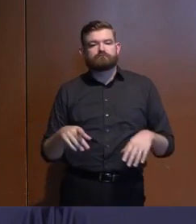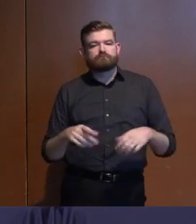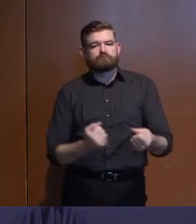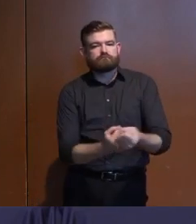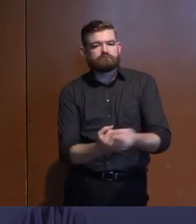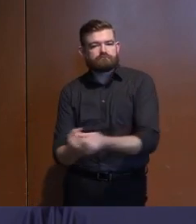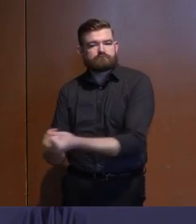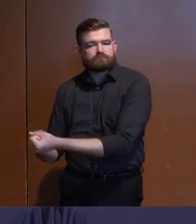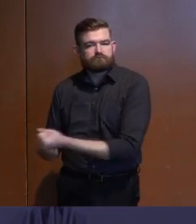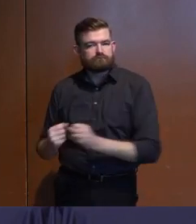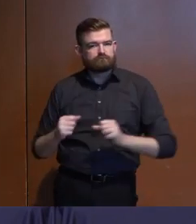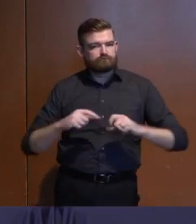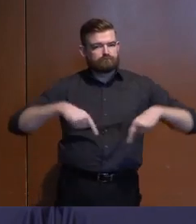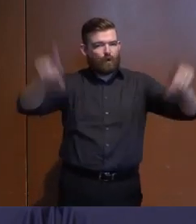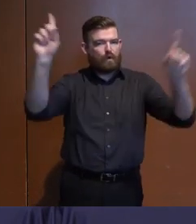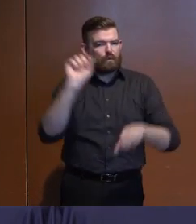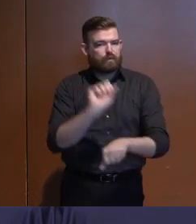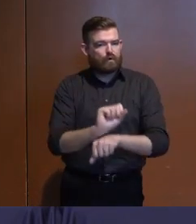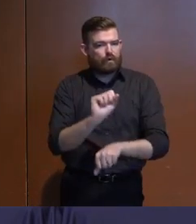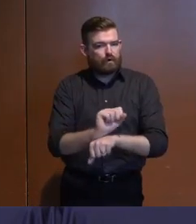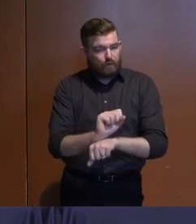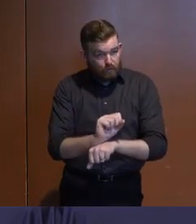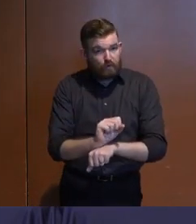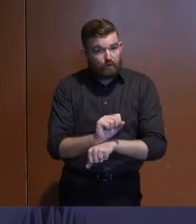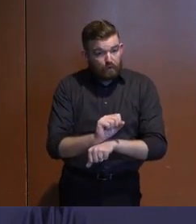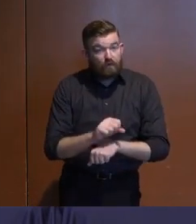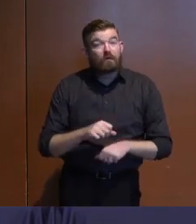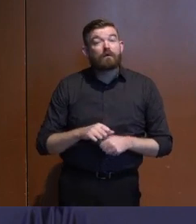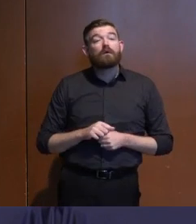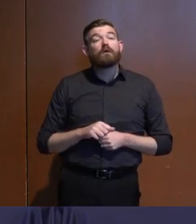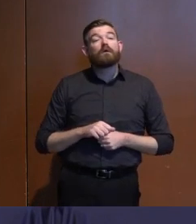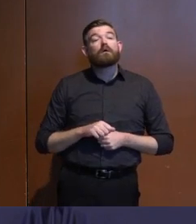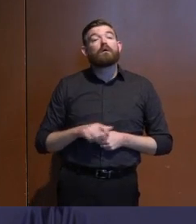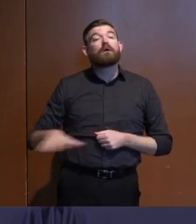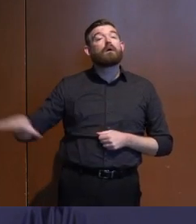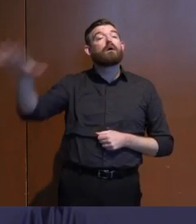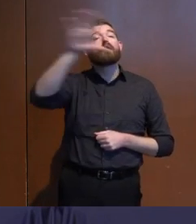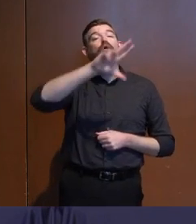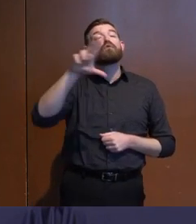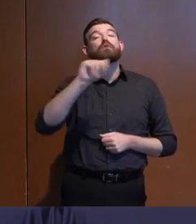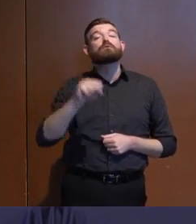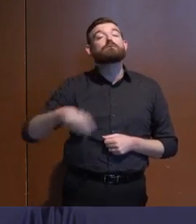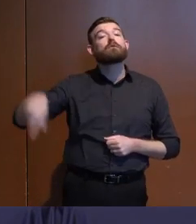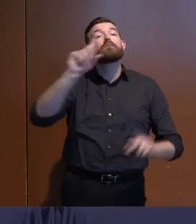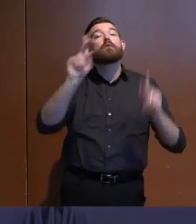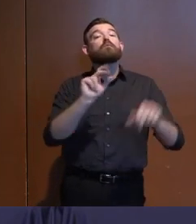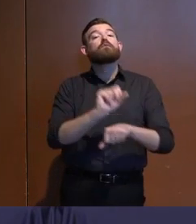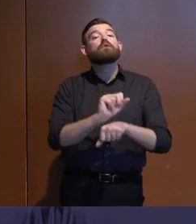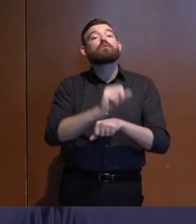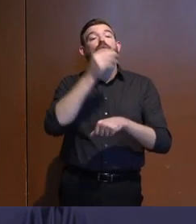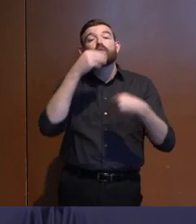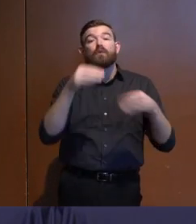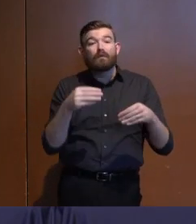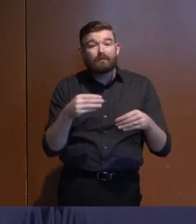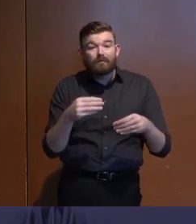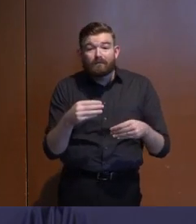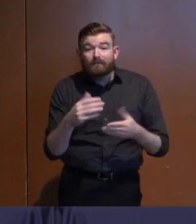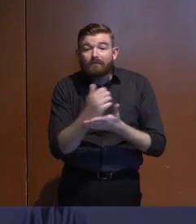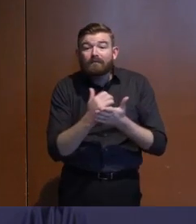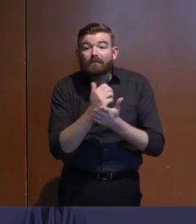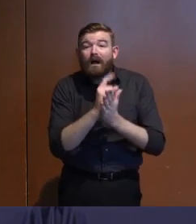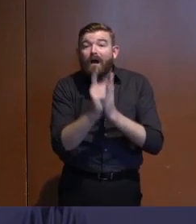too many places in this country, these workers are working for a pittance per hour. I'm proud, and we did it with the help of